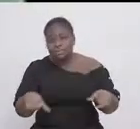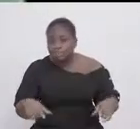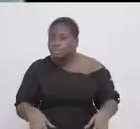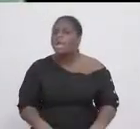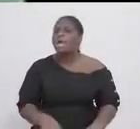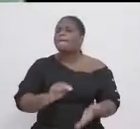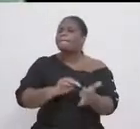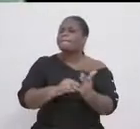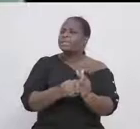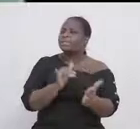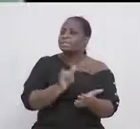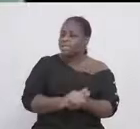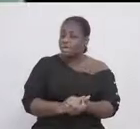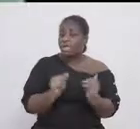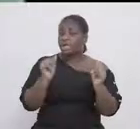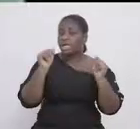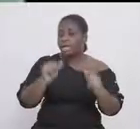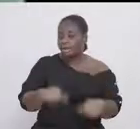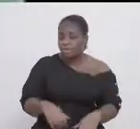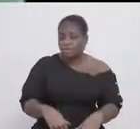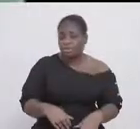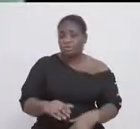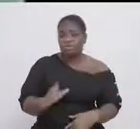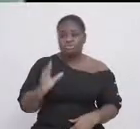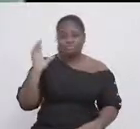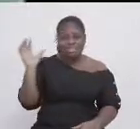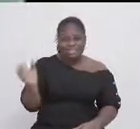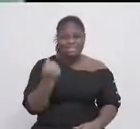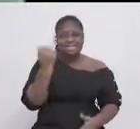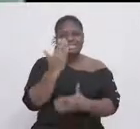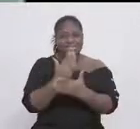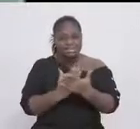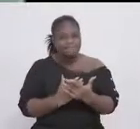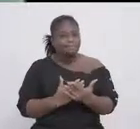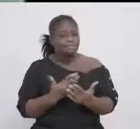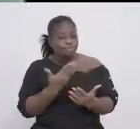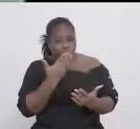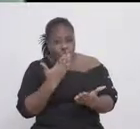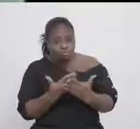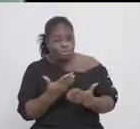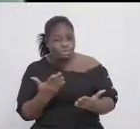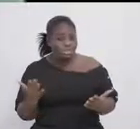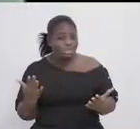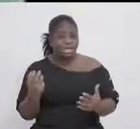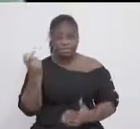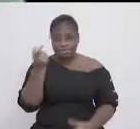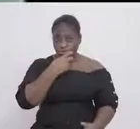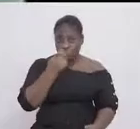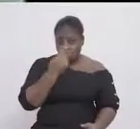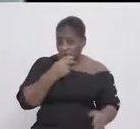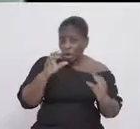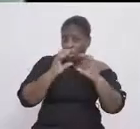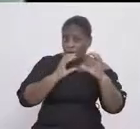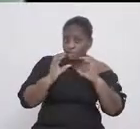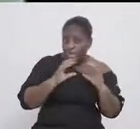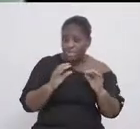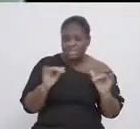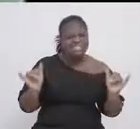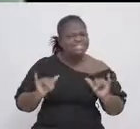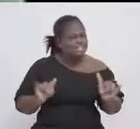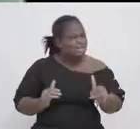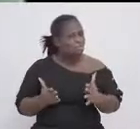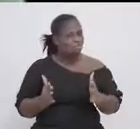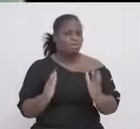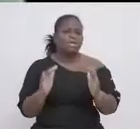means that if they are able to pick up certain relevant skills, they're able to speak, communicate. The same way,